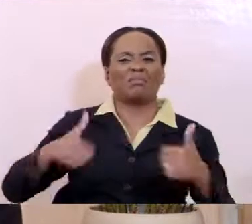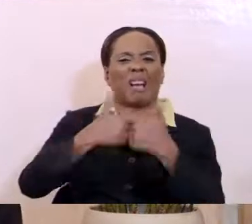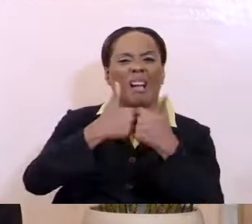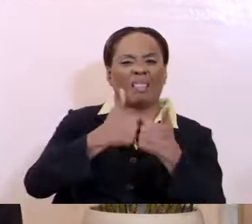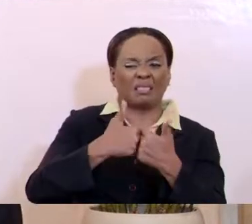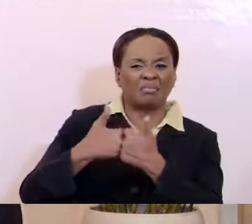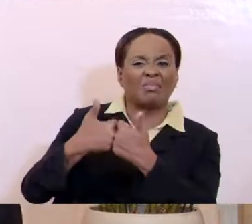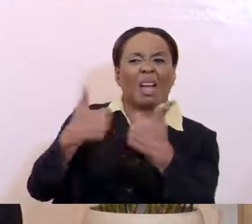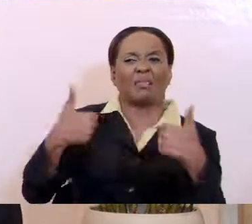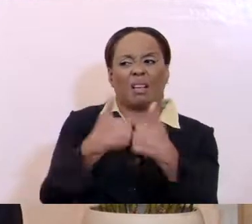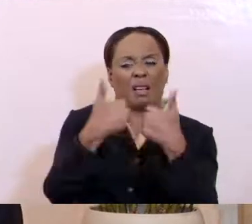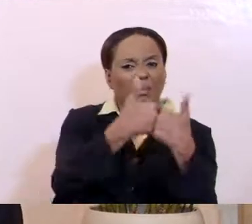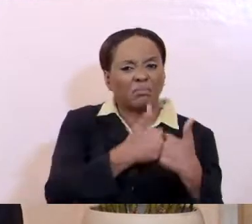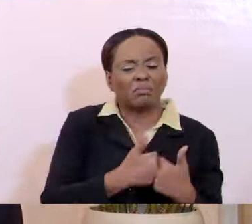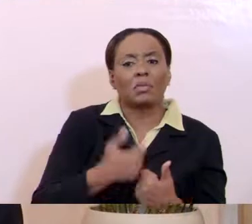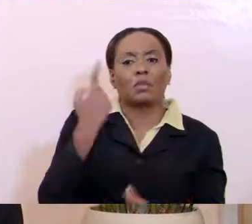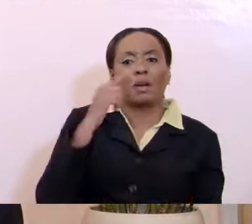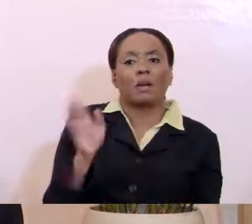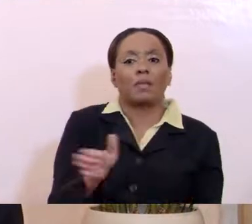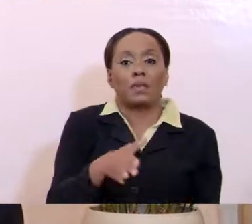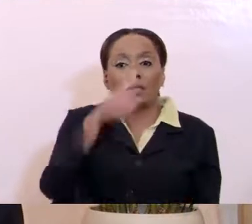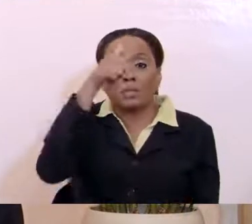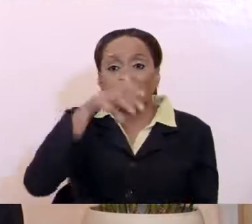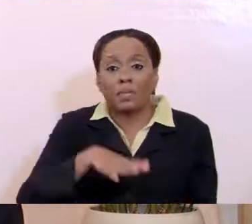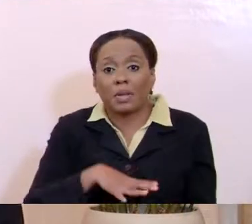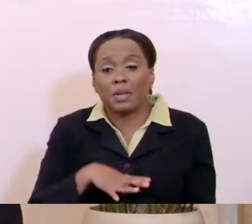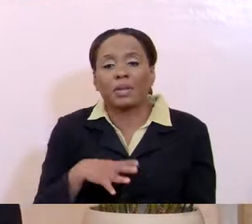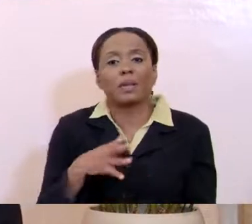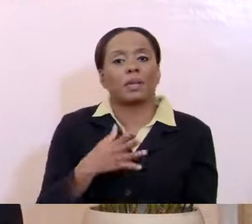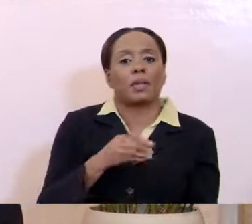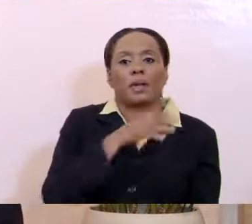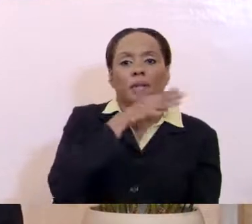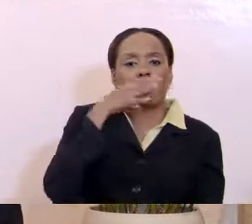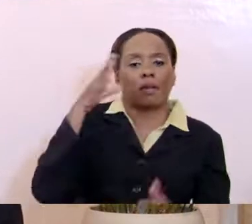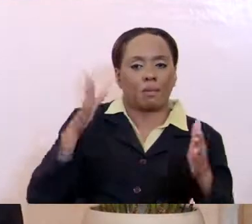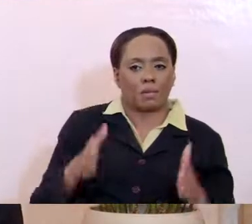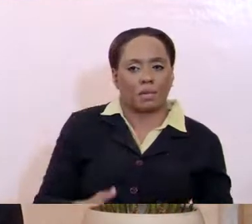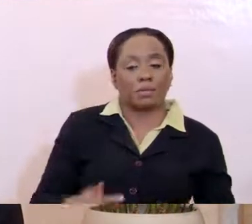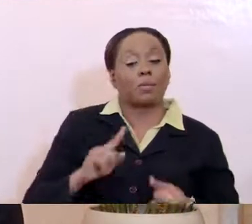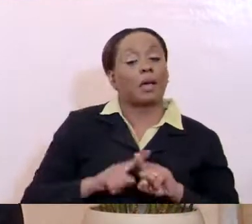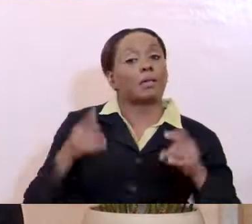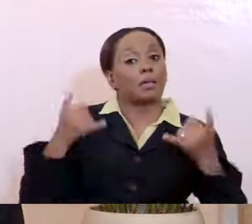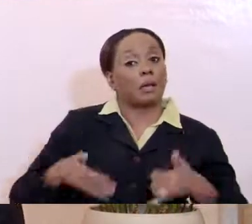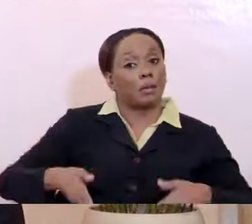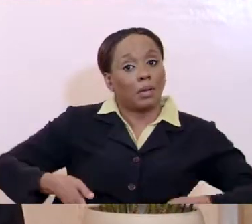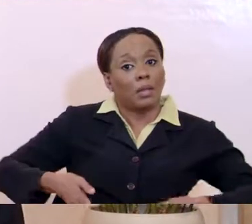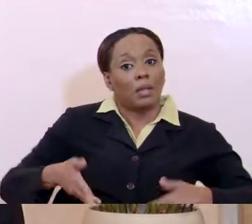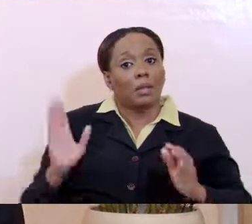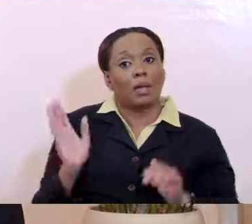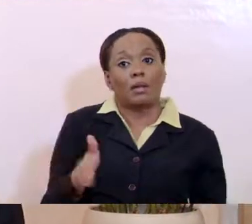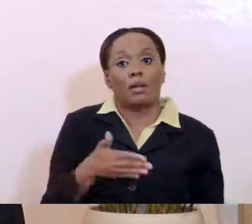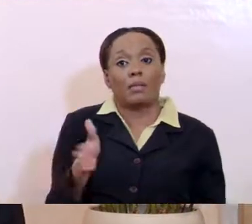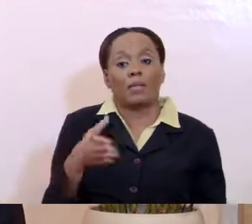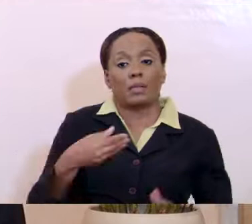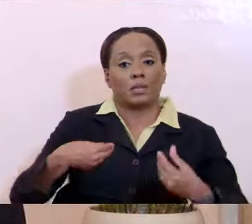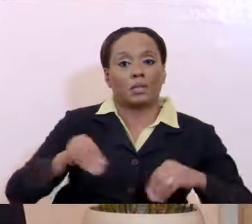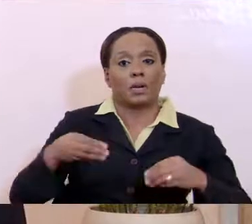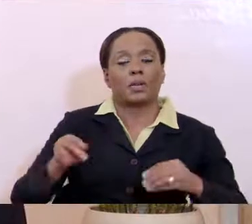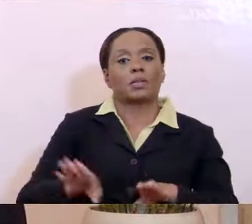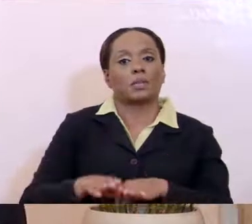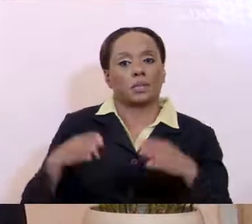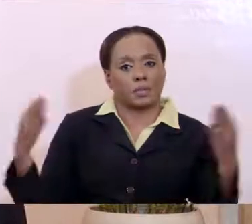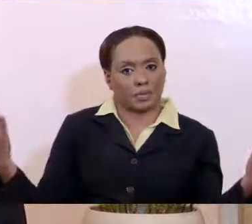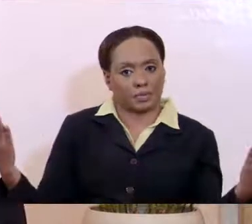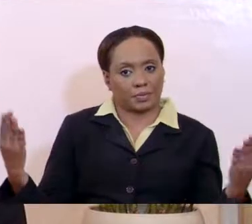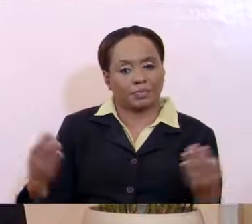are therefore allowing public markets, including fish markets, to reopen. And of